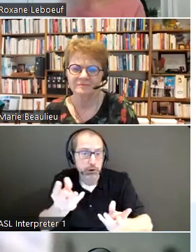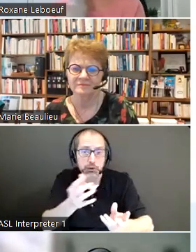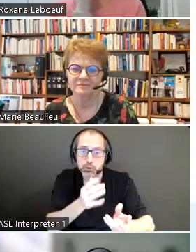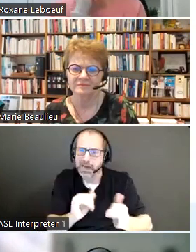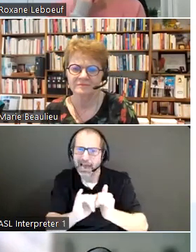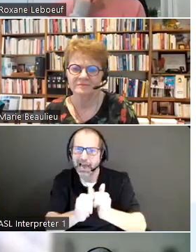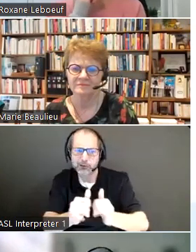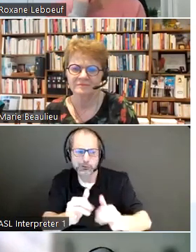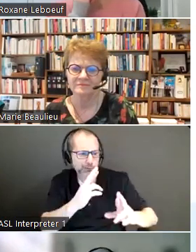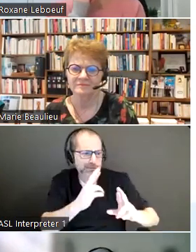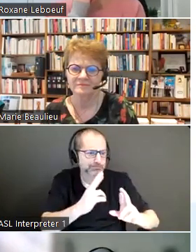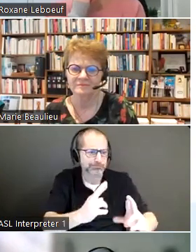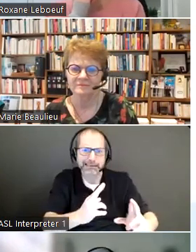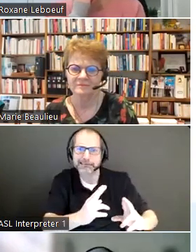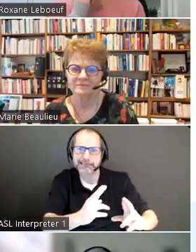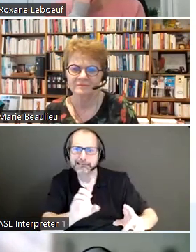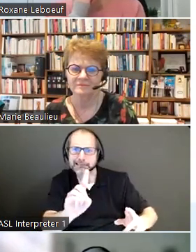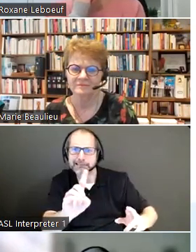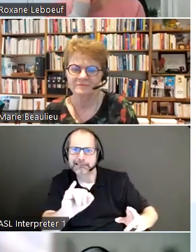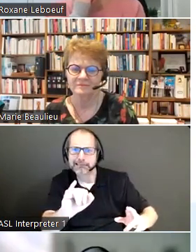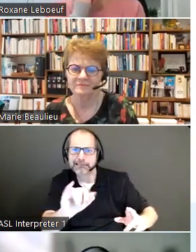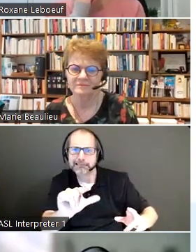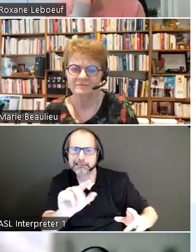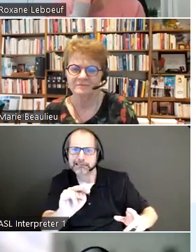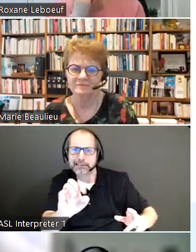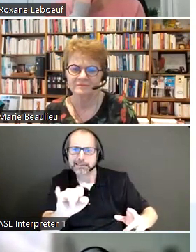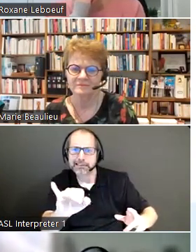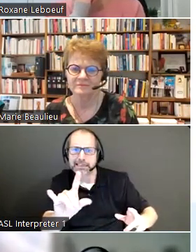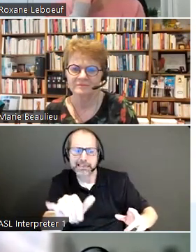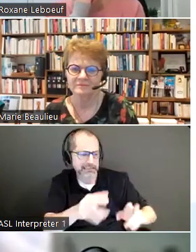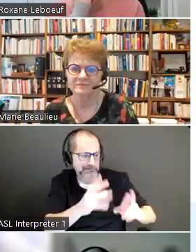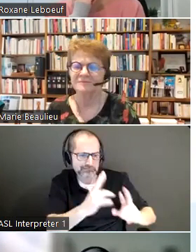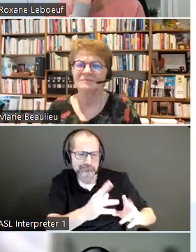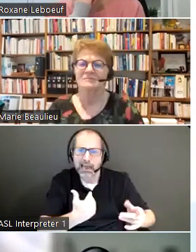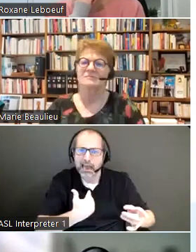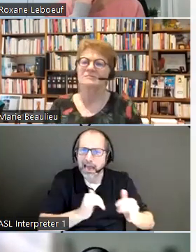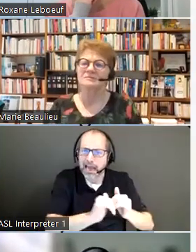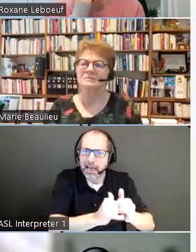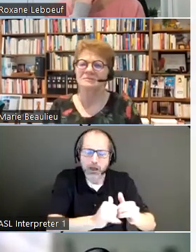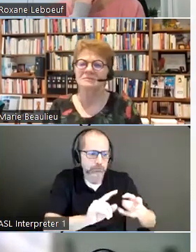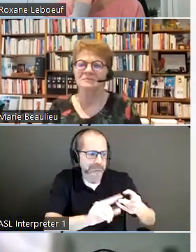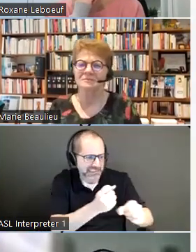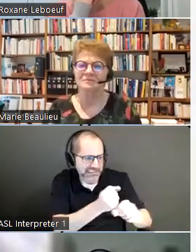in a safe environment, then that would be, appreciated. Just your feedback is so important.